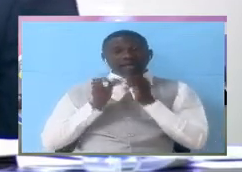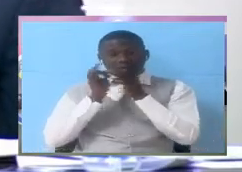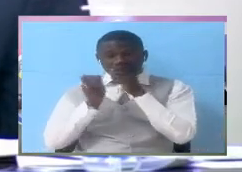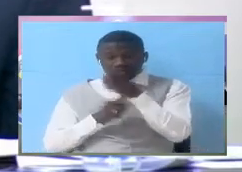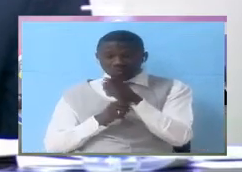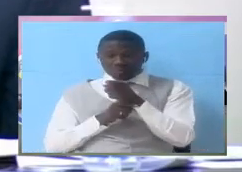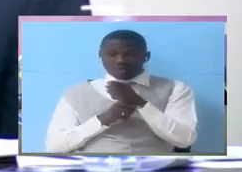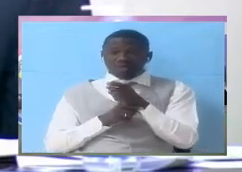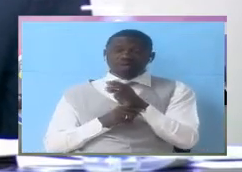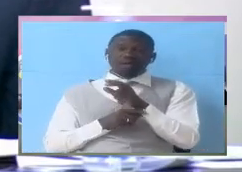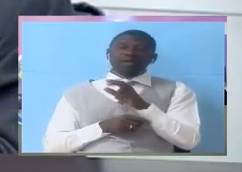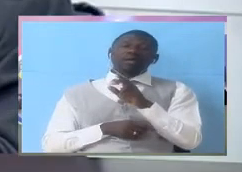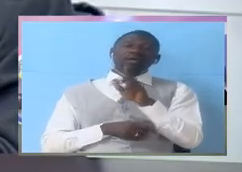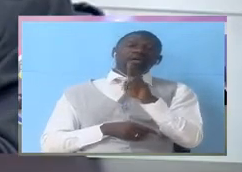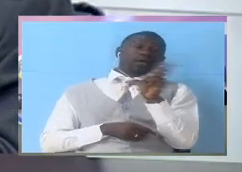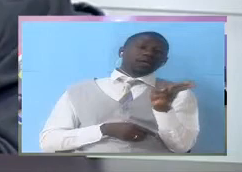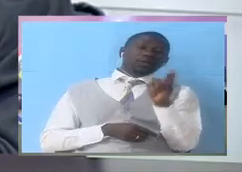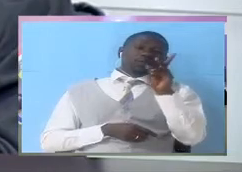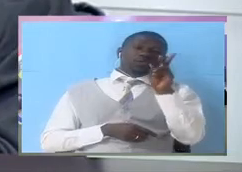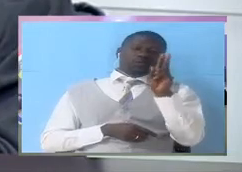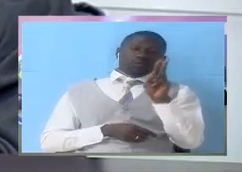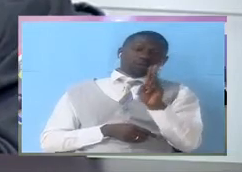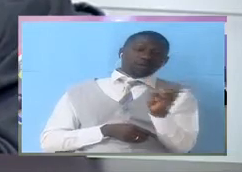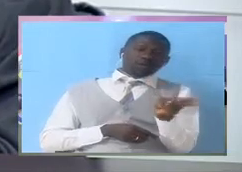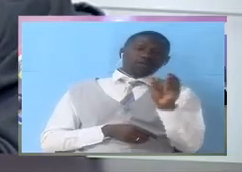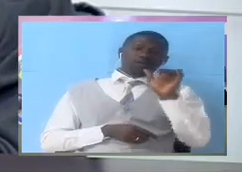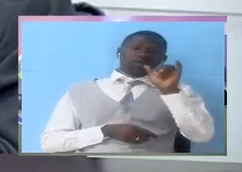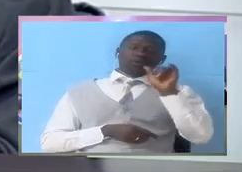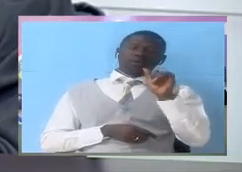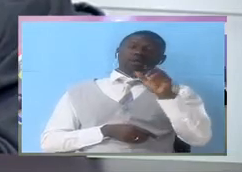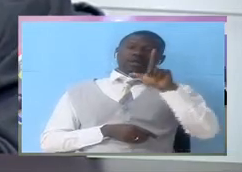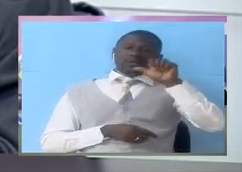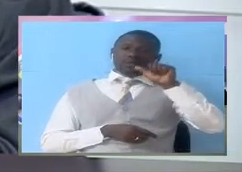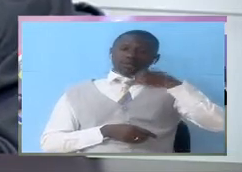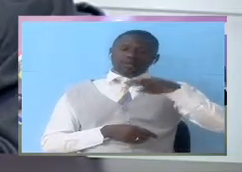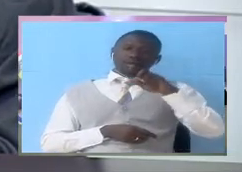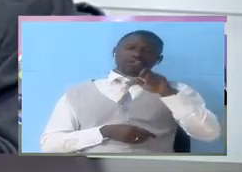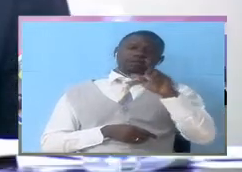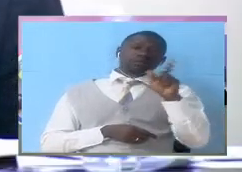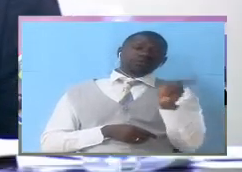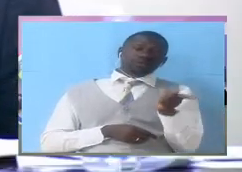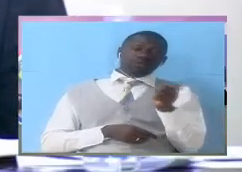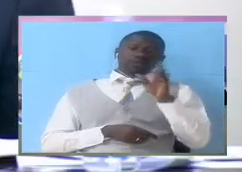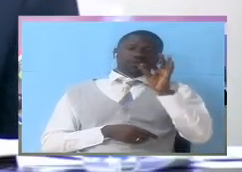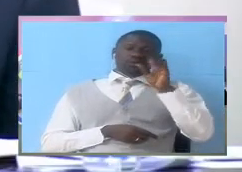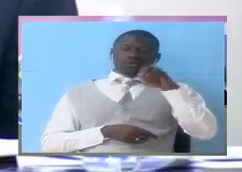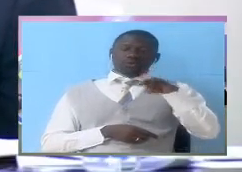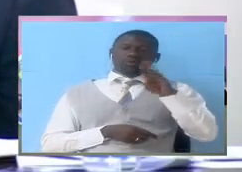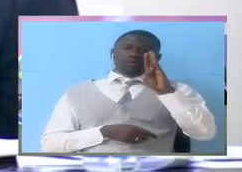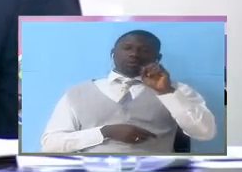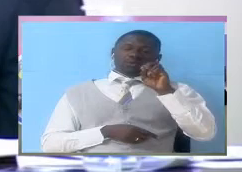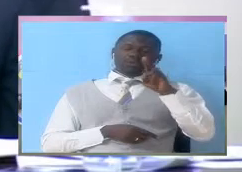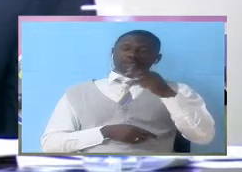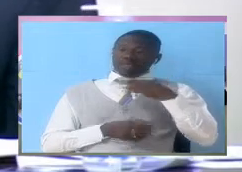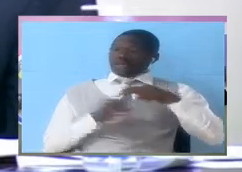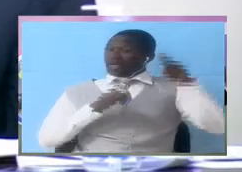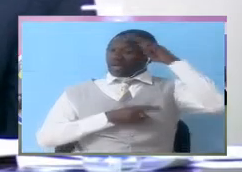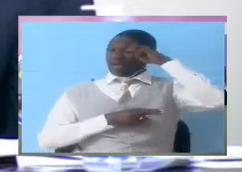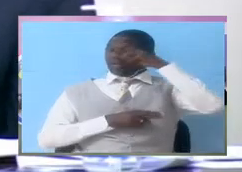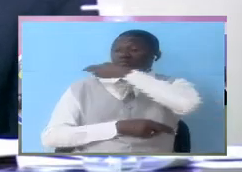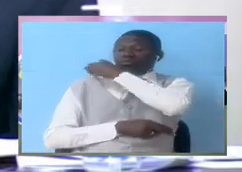xama mo gëna kowé waye taxut jëluñ Lang Tombong jox ko njitli ñu ngi jël njitli jox ko Haidara bon mu ngi melni